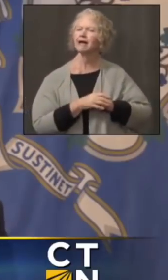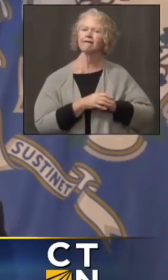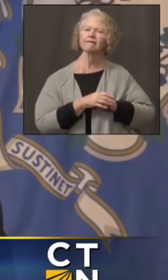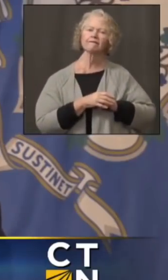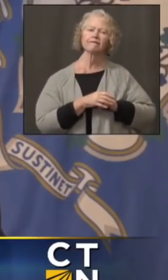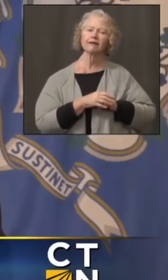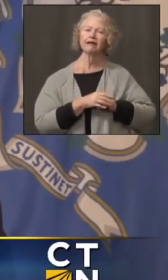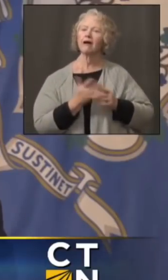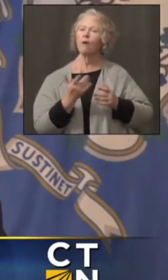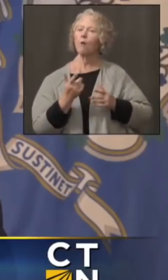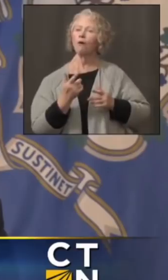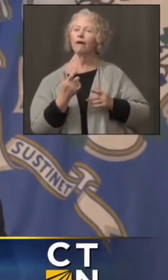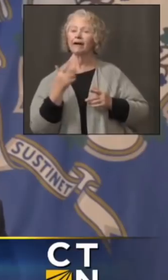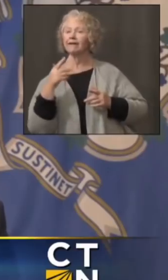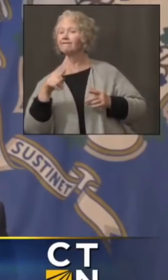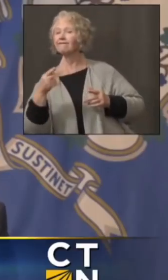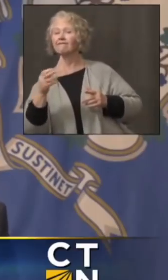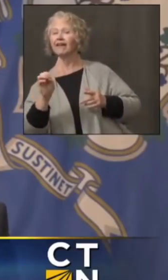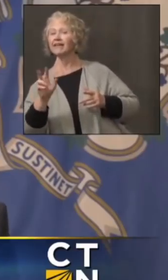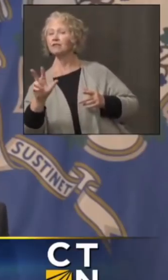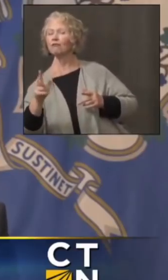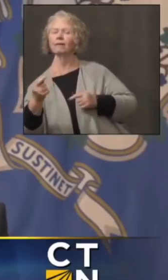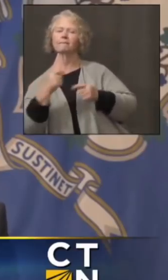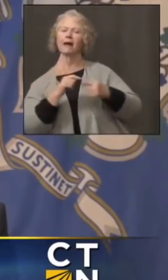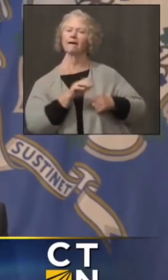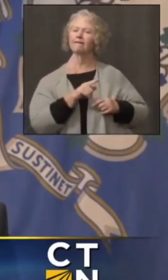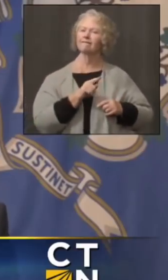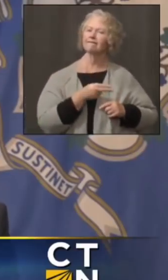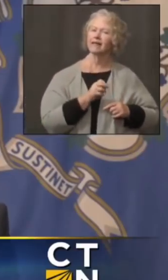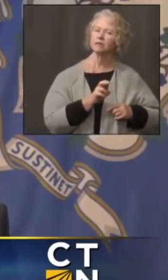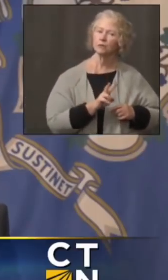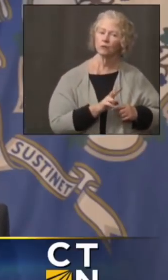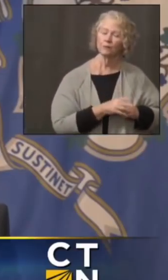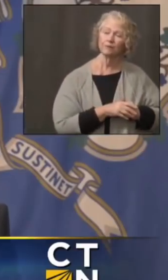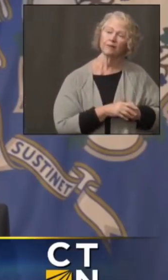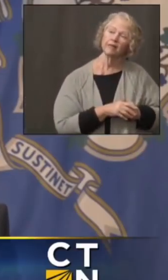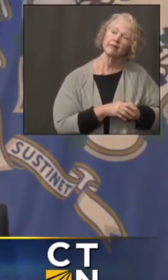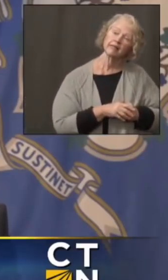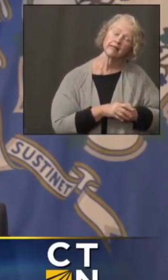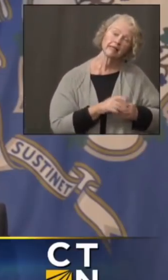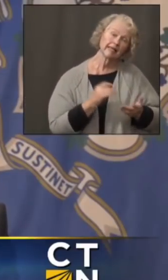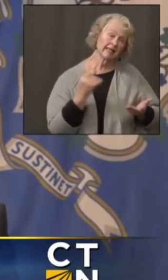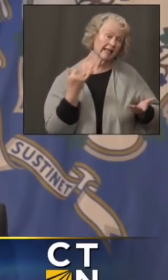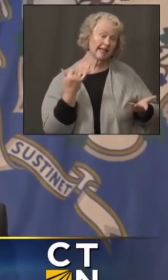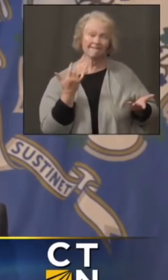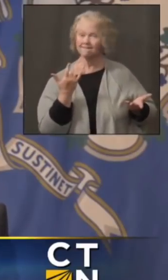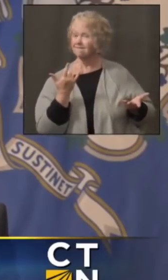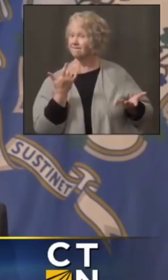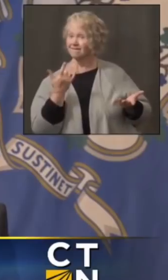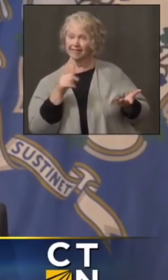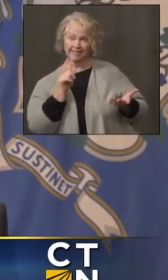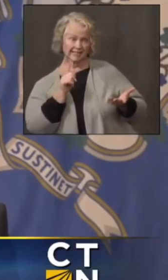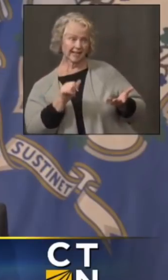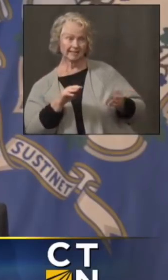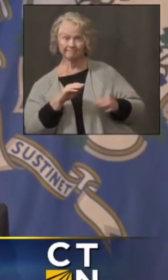done in Windham. And if that's not good enough and we find we've got a stretch going on next week, we'll take a look